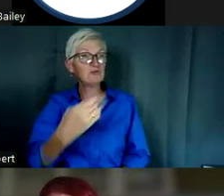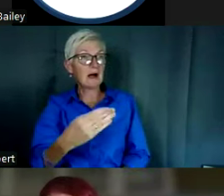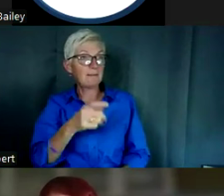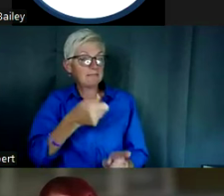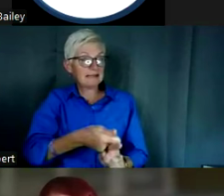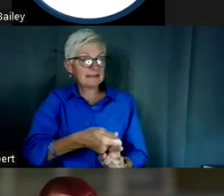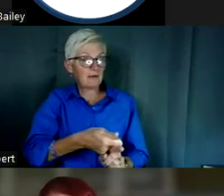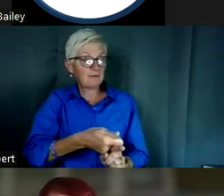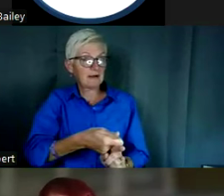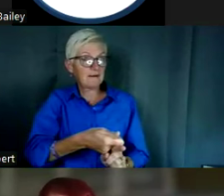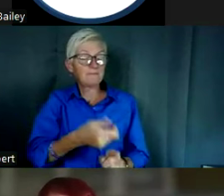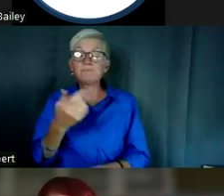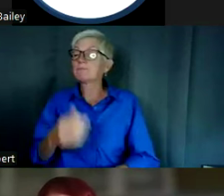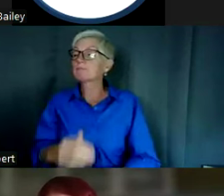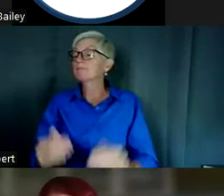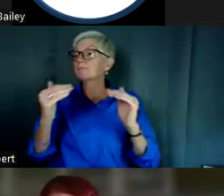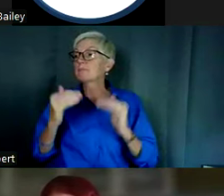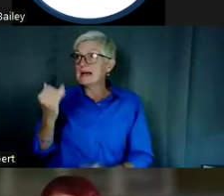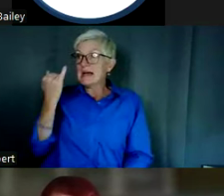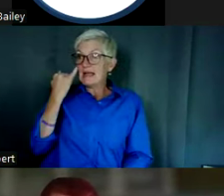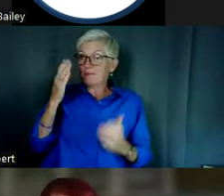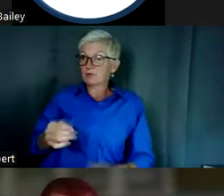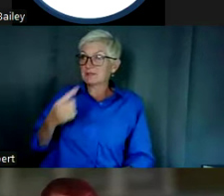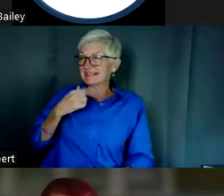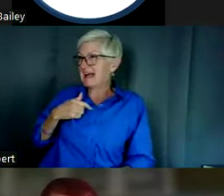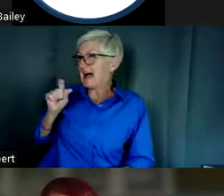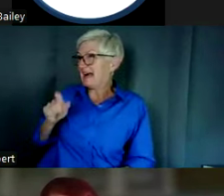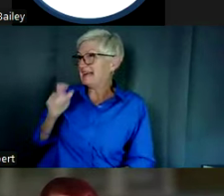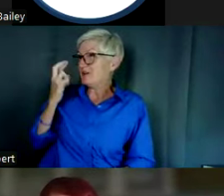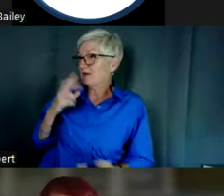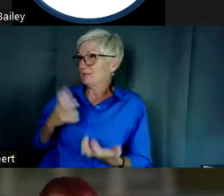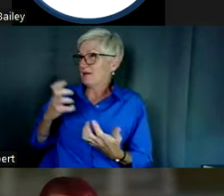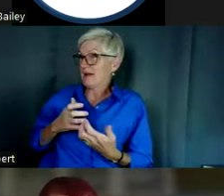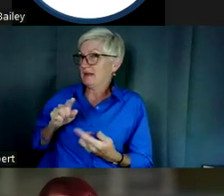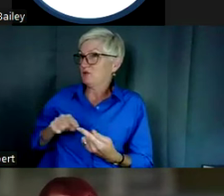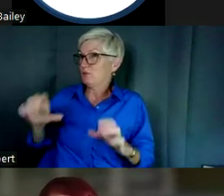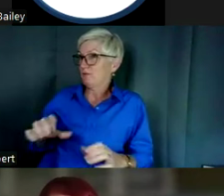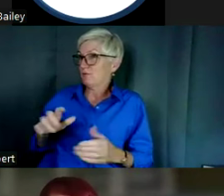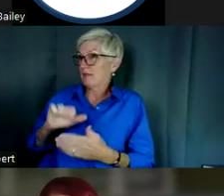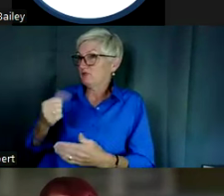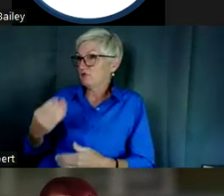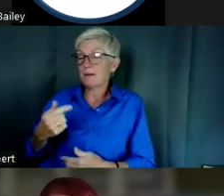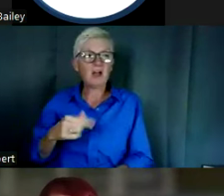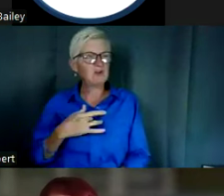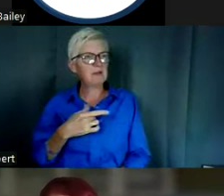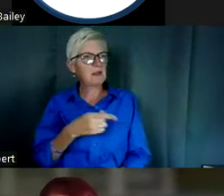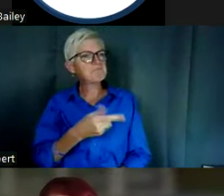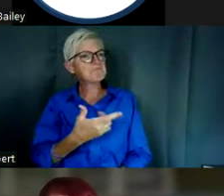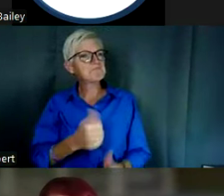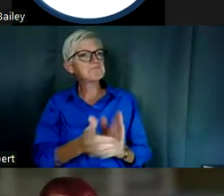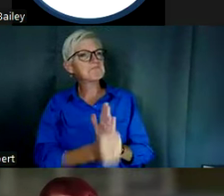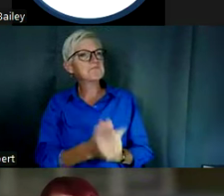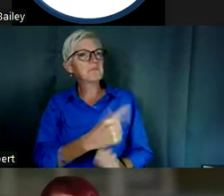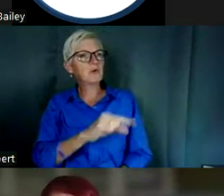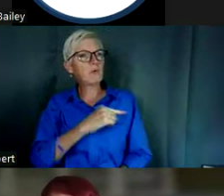If someone identifies that they need an accommodation to do the job and you believe that they are qualified to do that job, if the accommodation